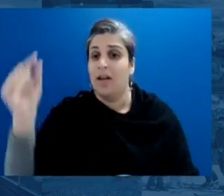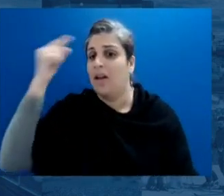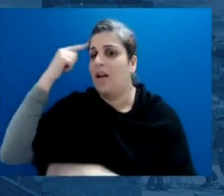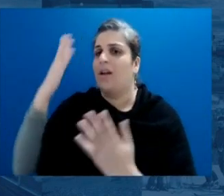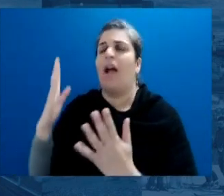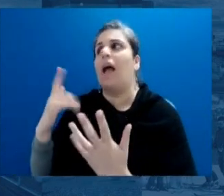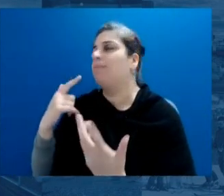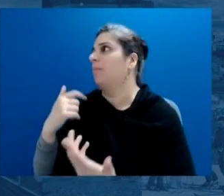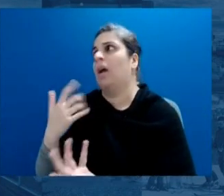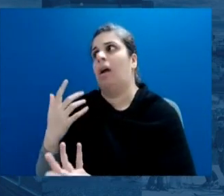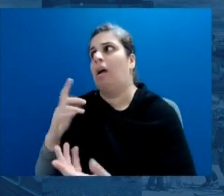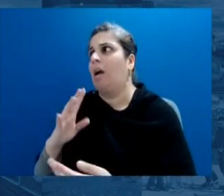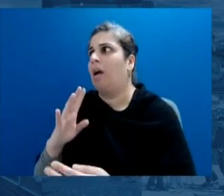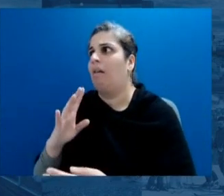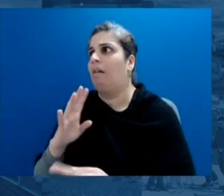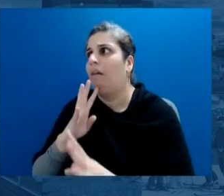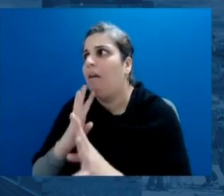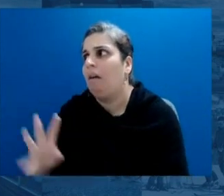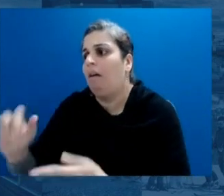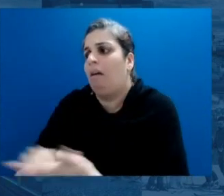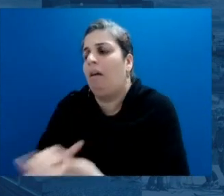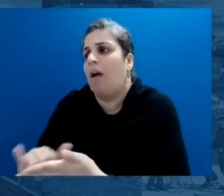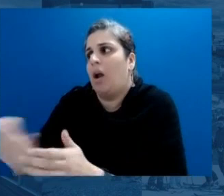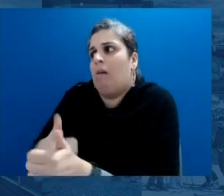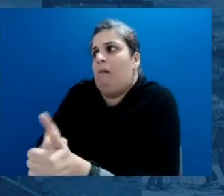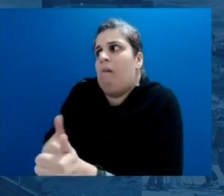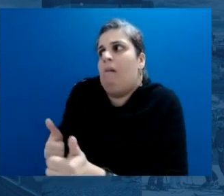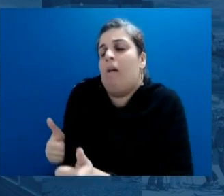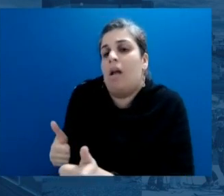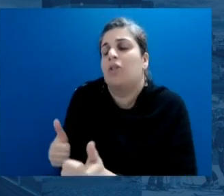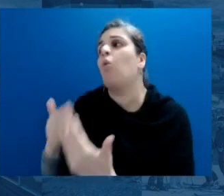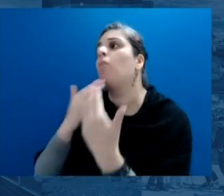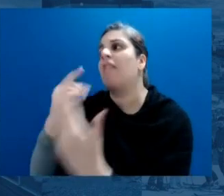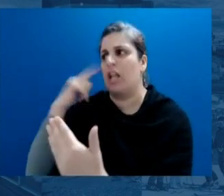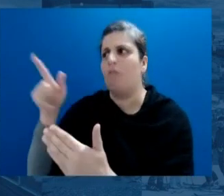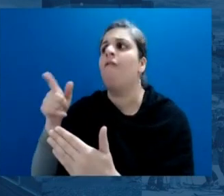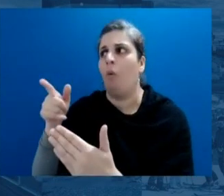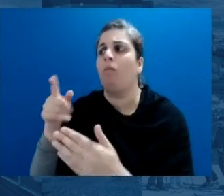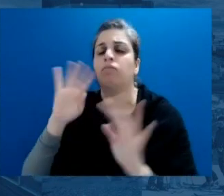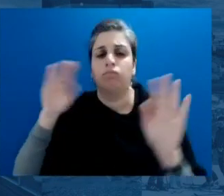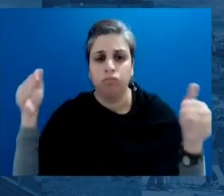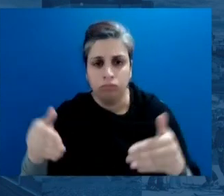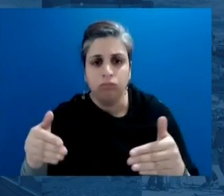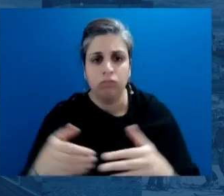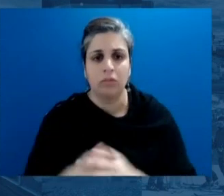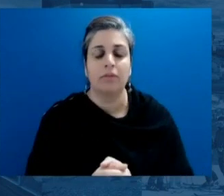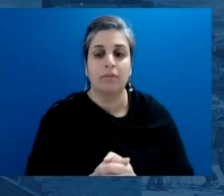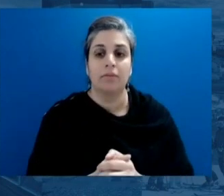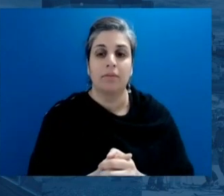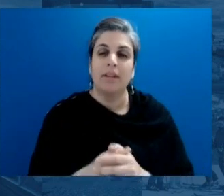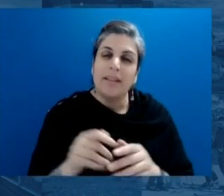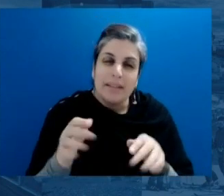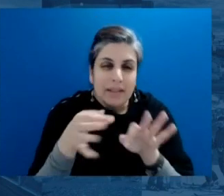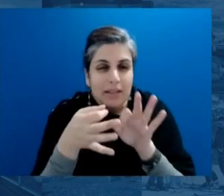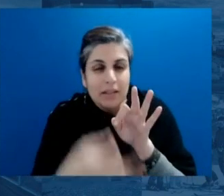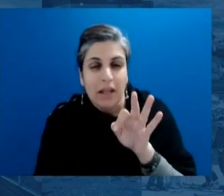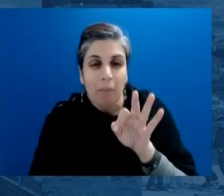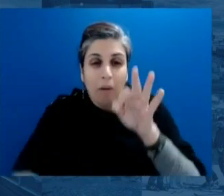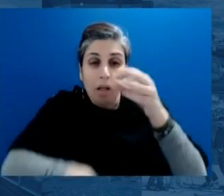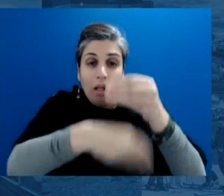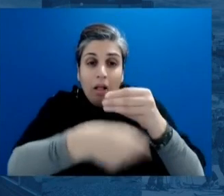and I hate that New York, unfortunately, is behind the ball. So thank you for this. This seemingly simple addition